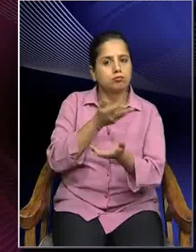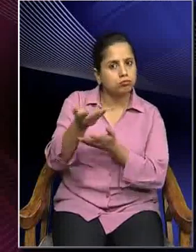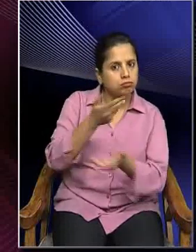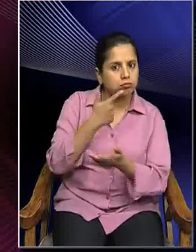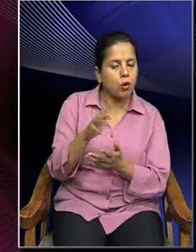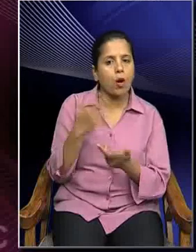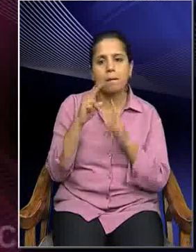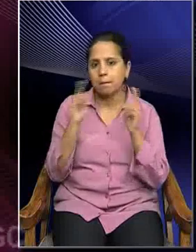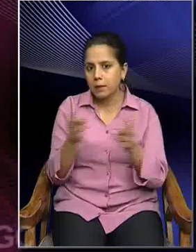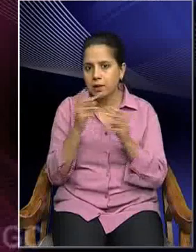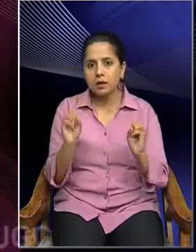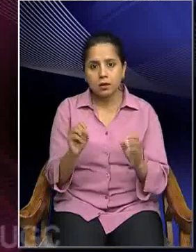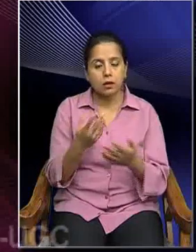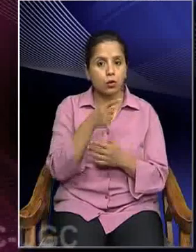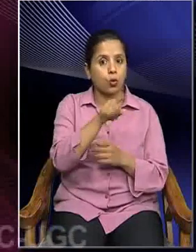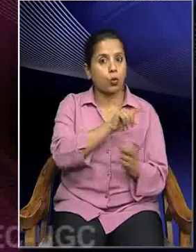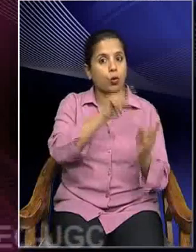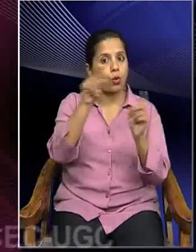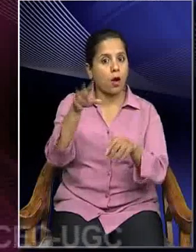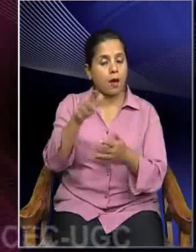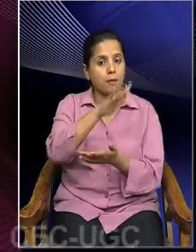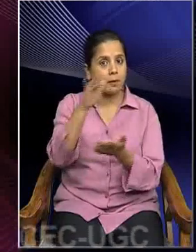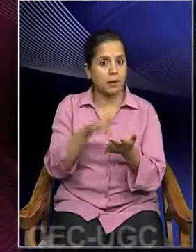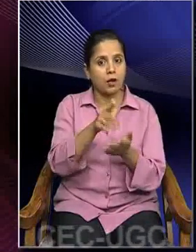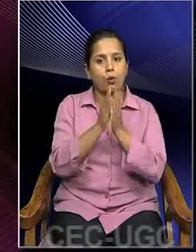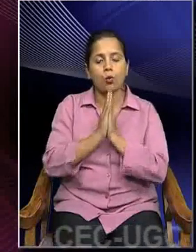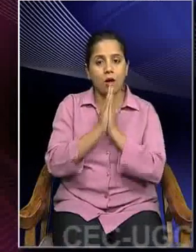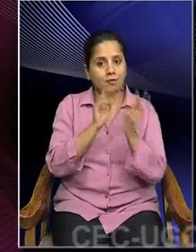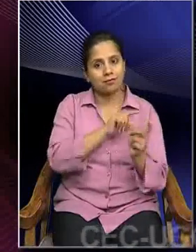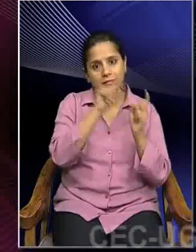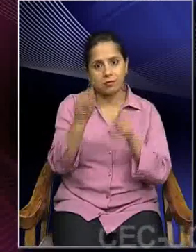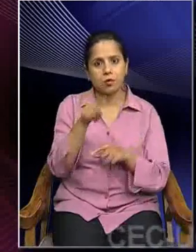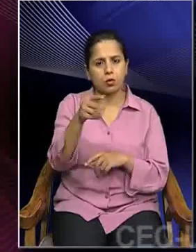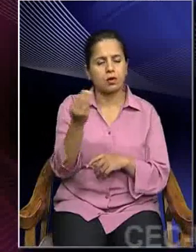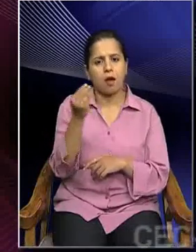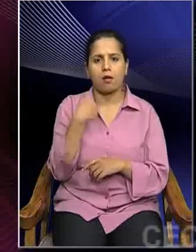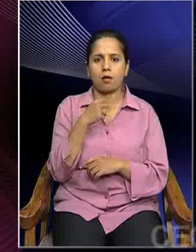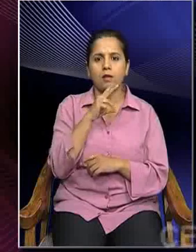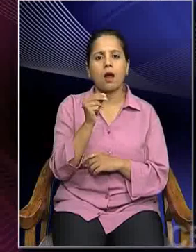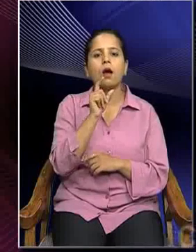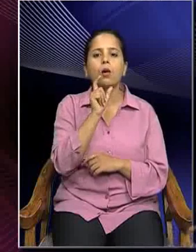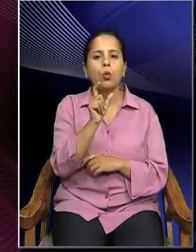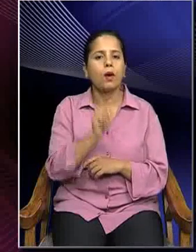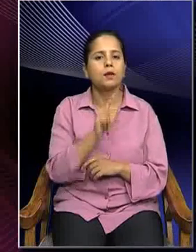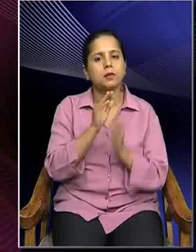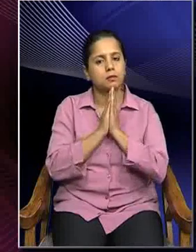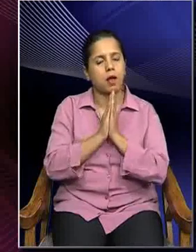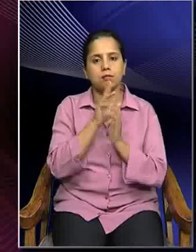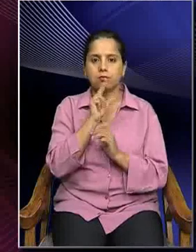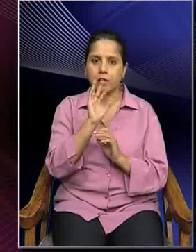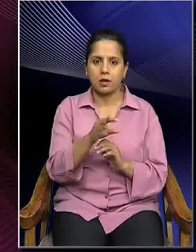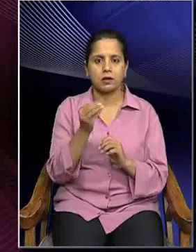a meeting. When you go to a place of worship, you utter certain words, certain gesture